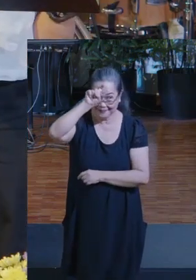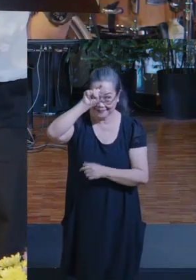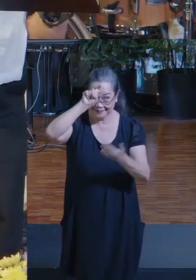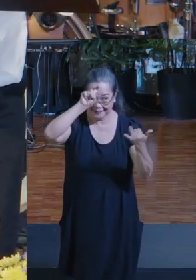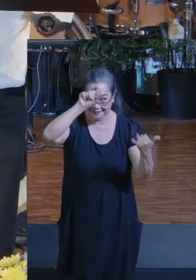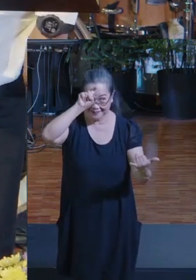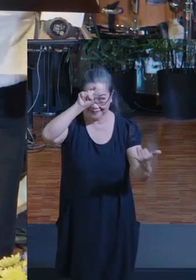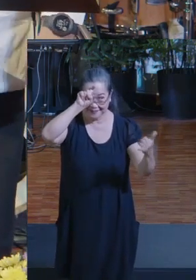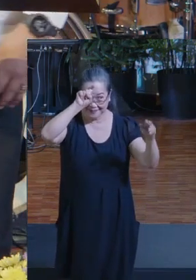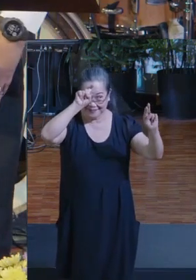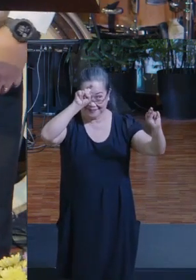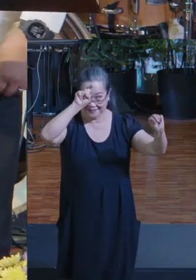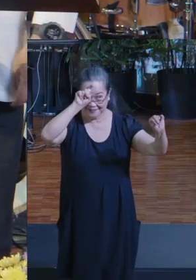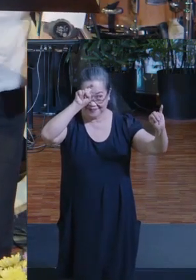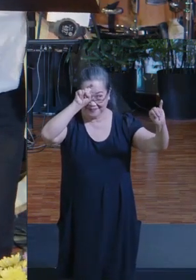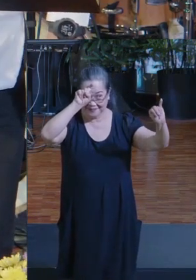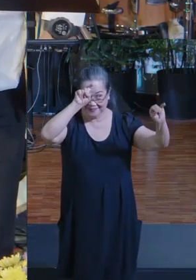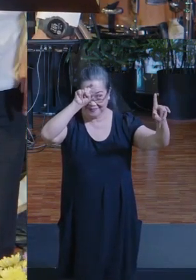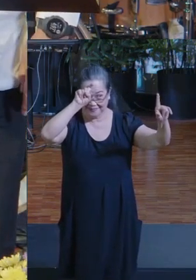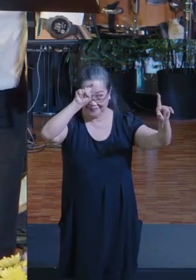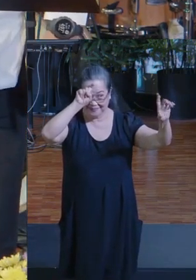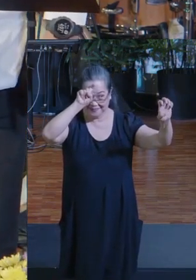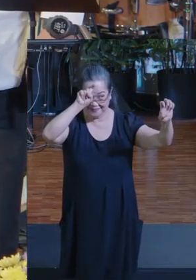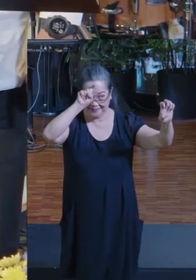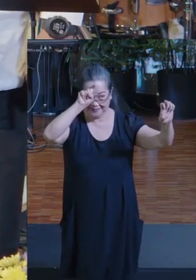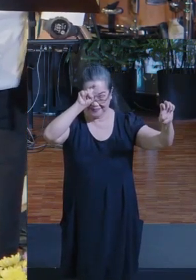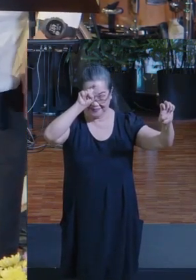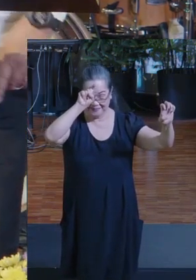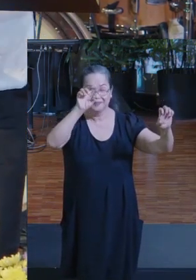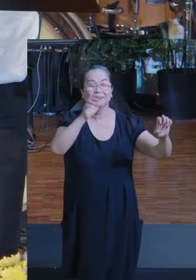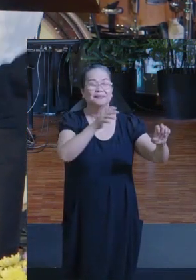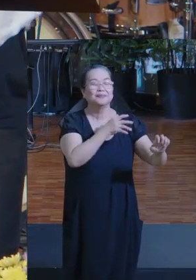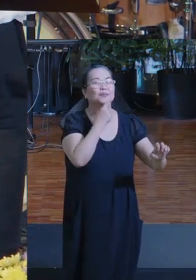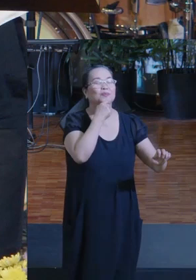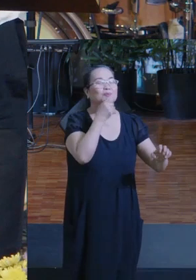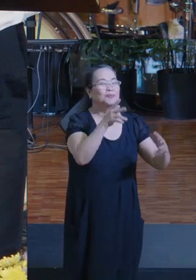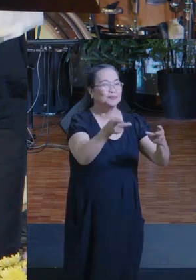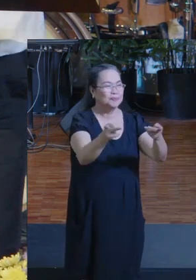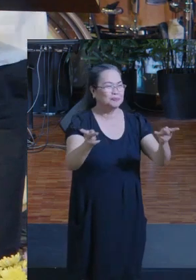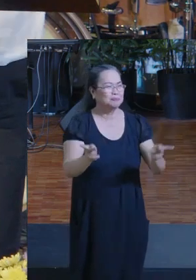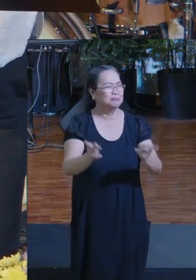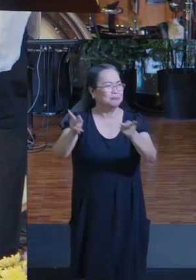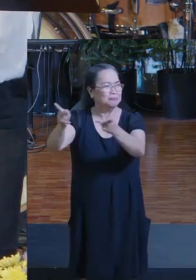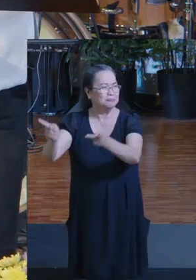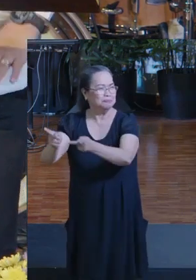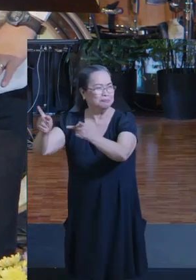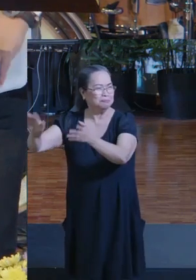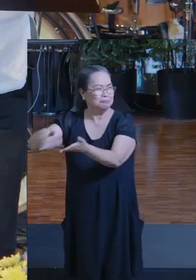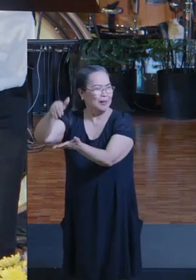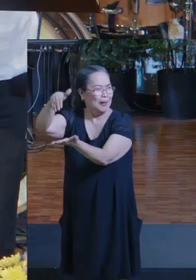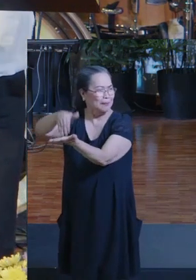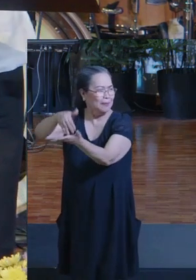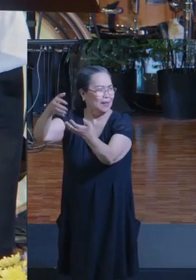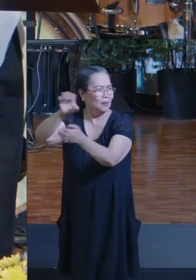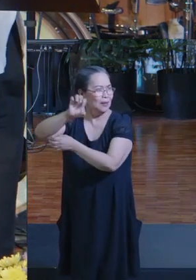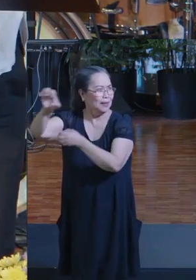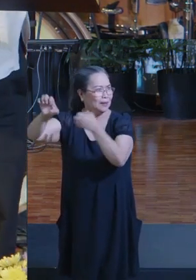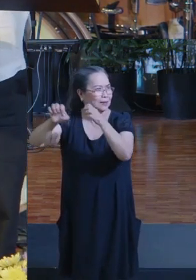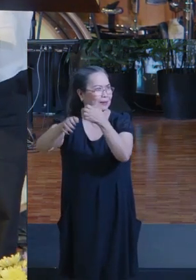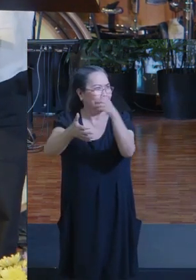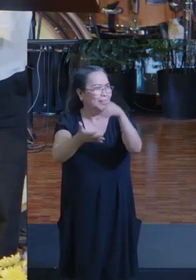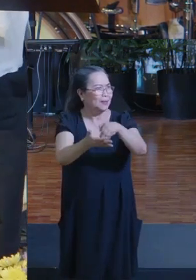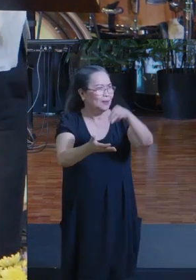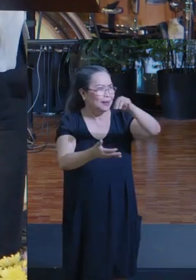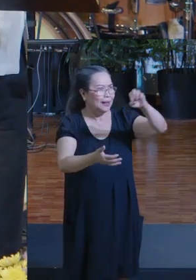no? The land of the Kenites, the Kenizzites, the Kadmonites, the Hittites, the Perizzites, the Rephaim,